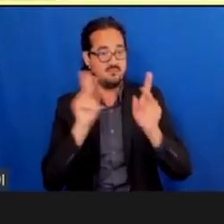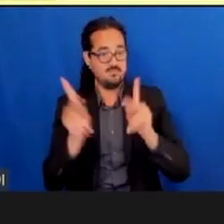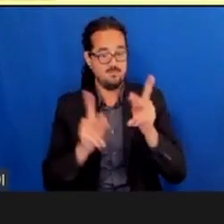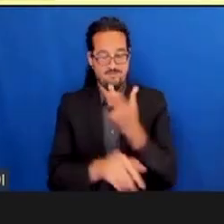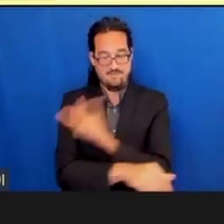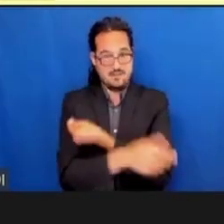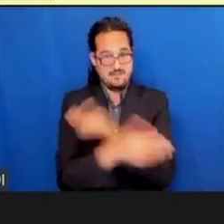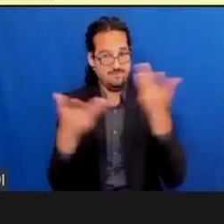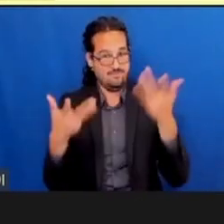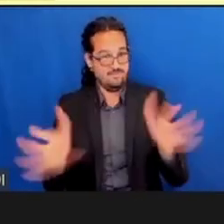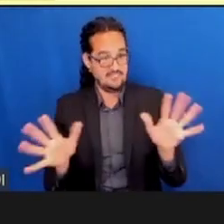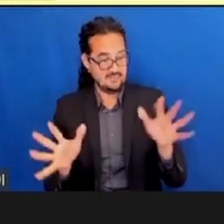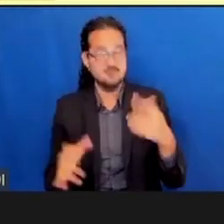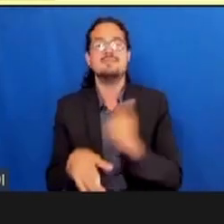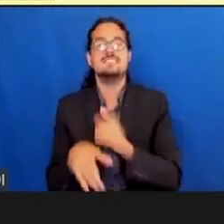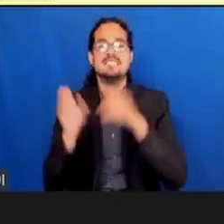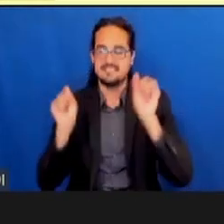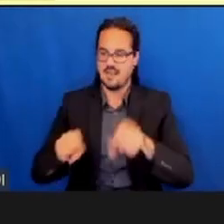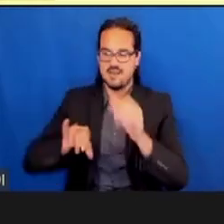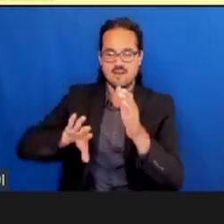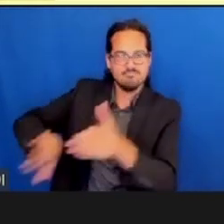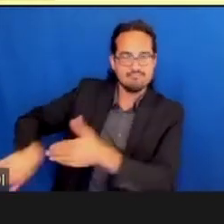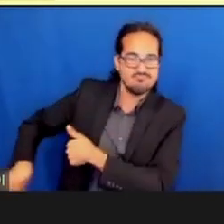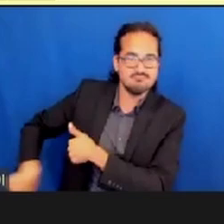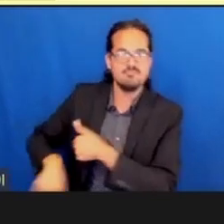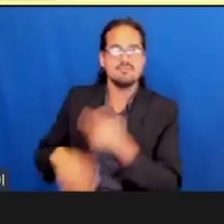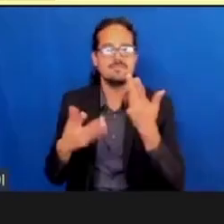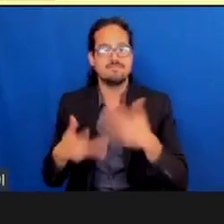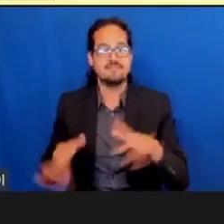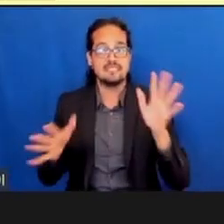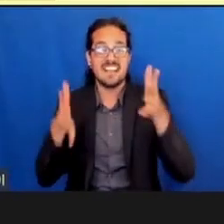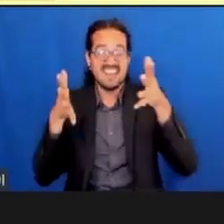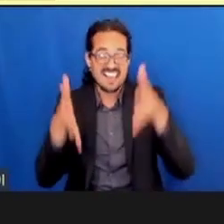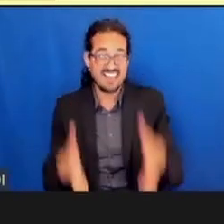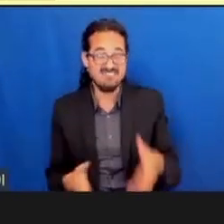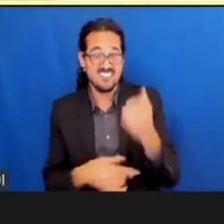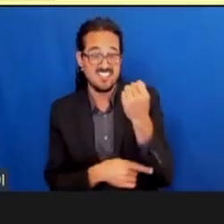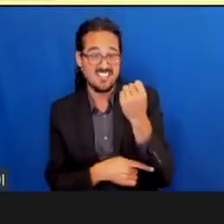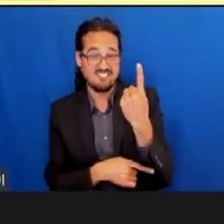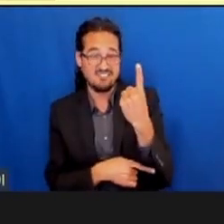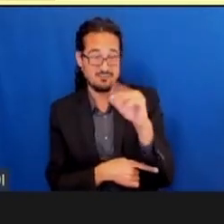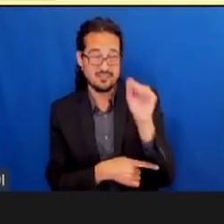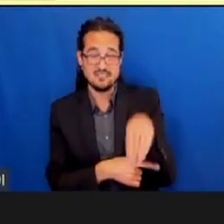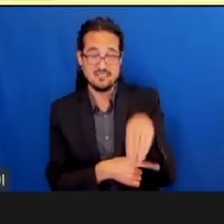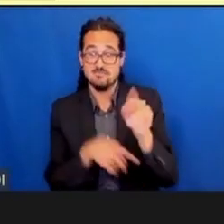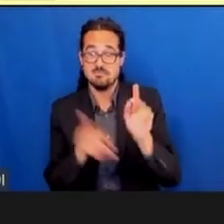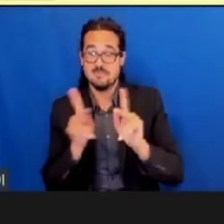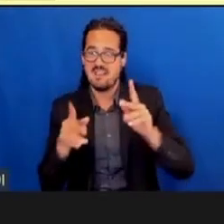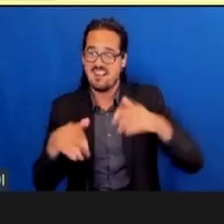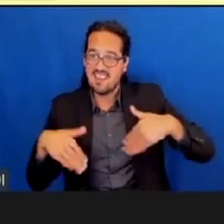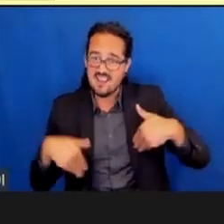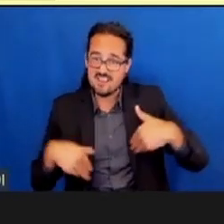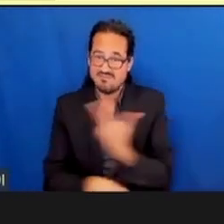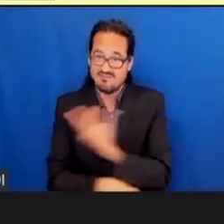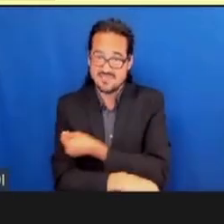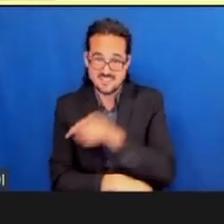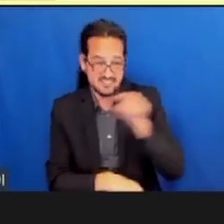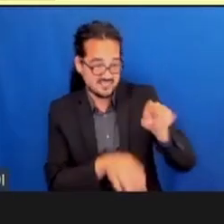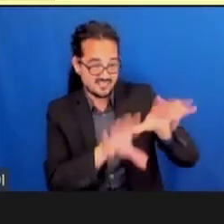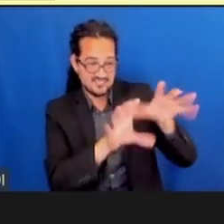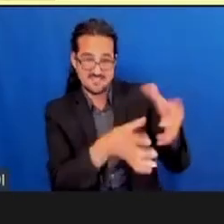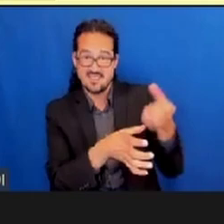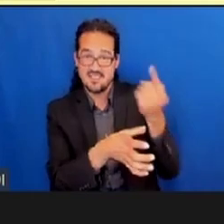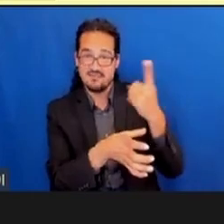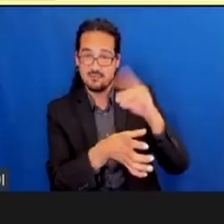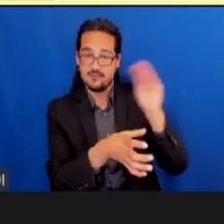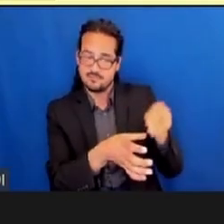vaccinate that remaining 11% who are eligible, who are not yet vaccinated. We also have a relatively low virus burden. As